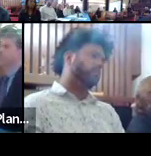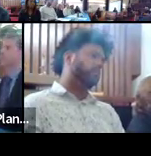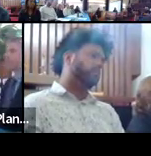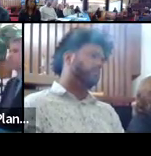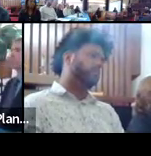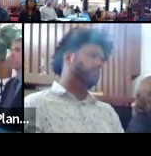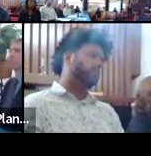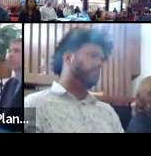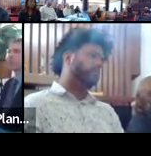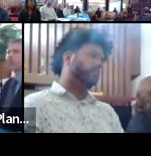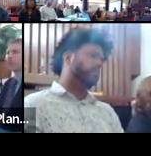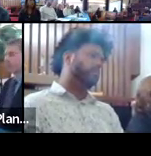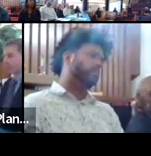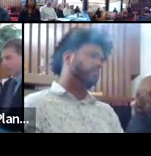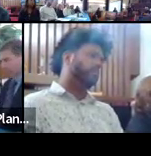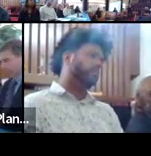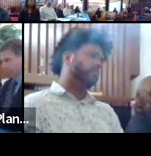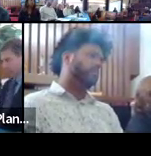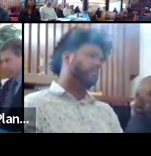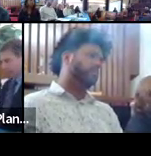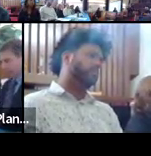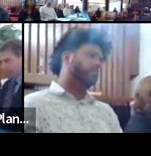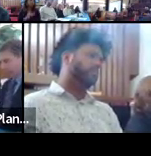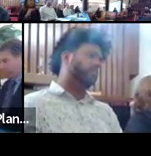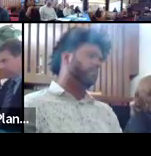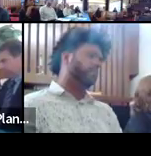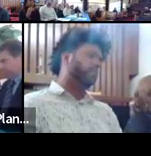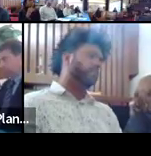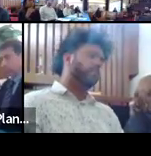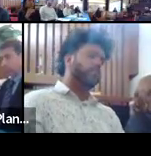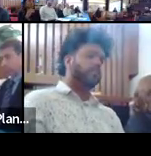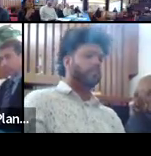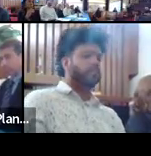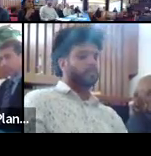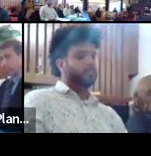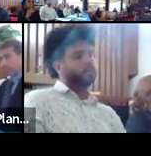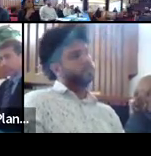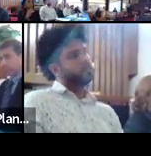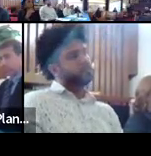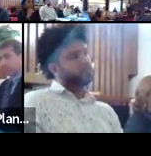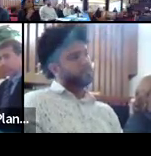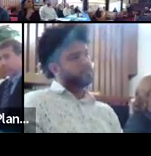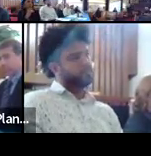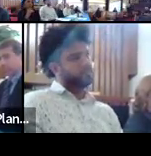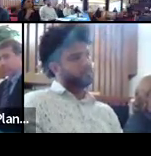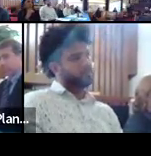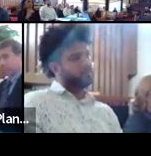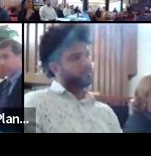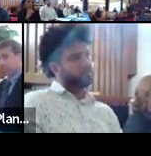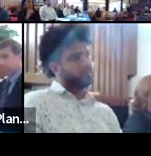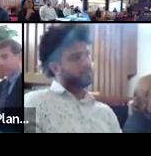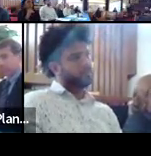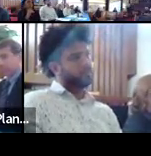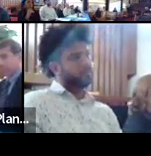violence. We have drug problem. So like in this plan, even though I know that these things are